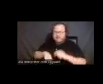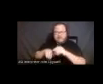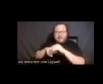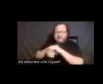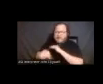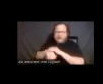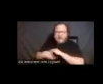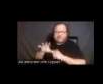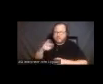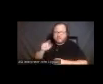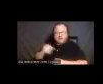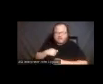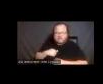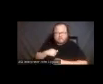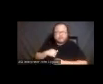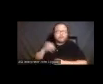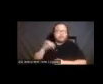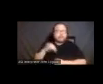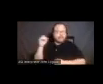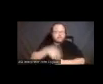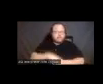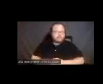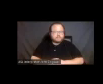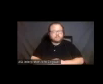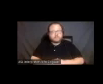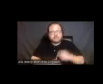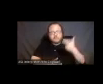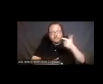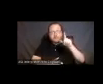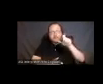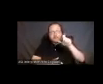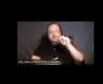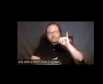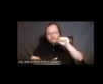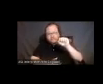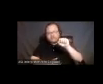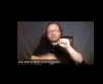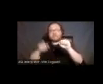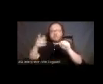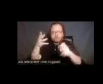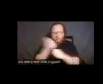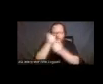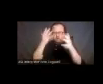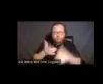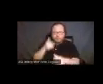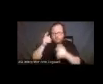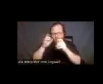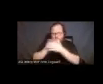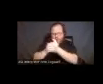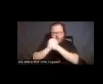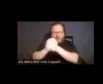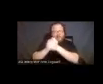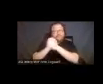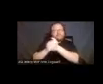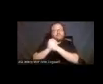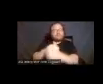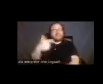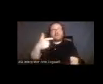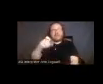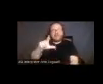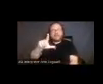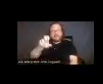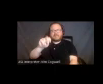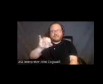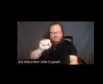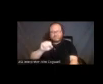box. Oh, okay. So Glennis is our winner. Congratulations, Glennis. It